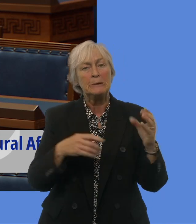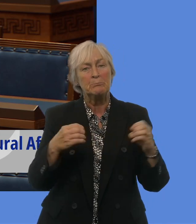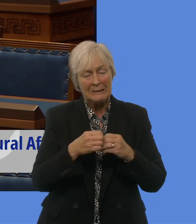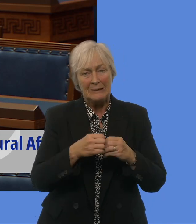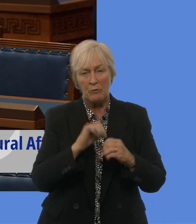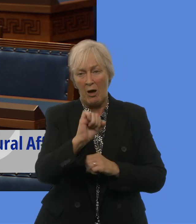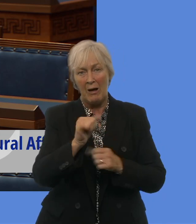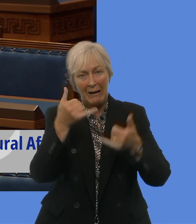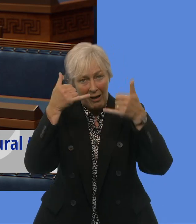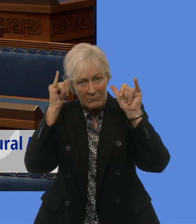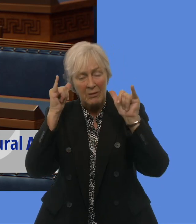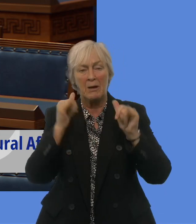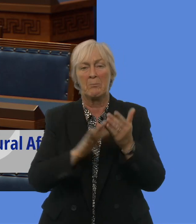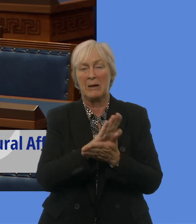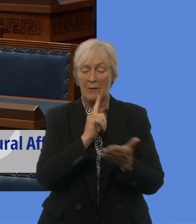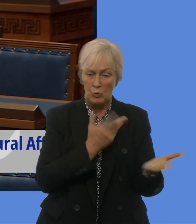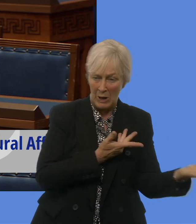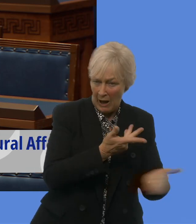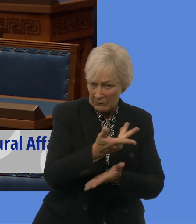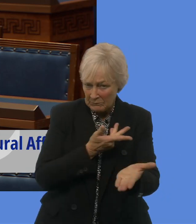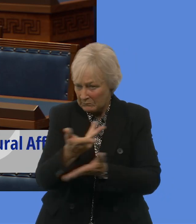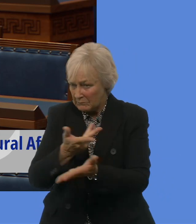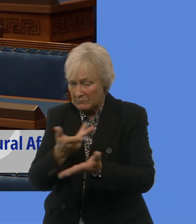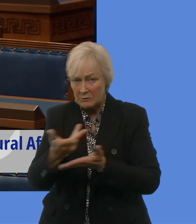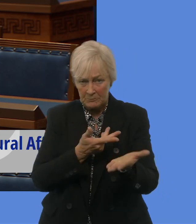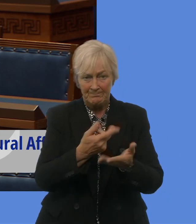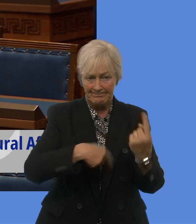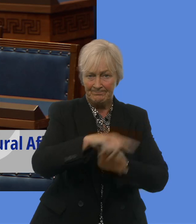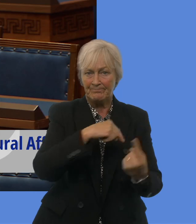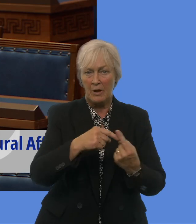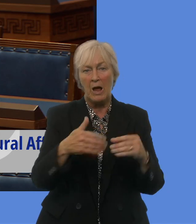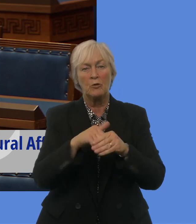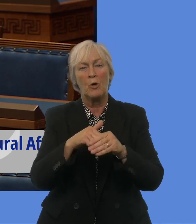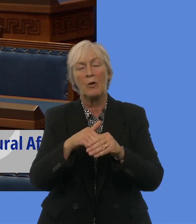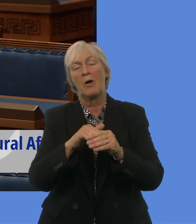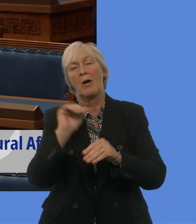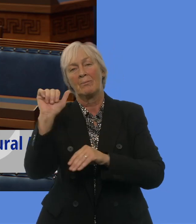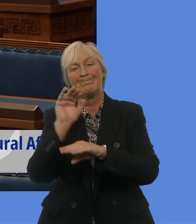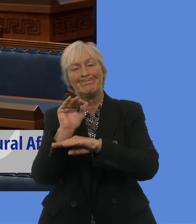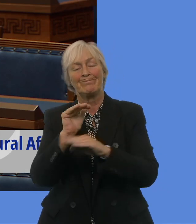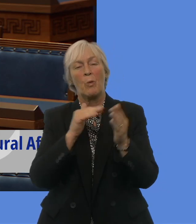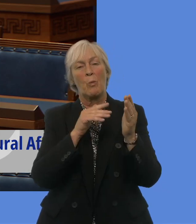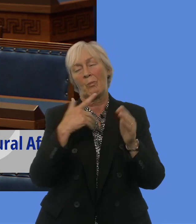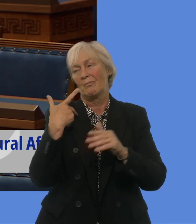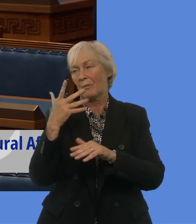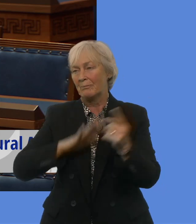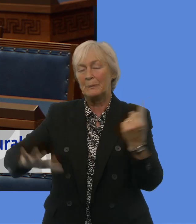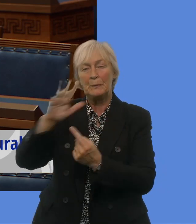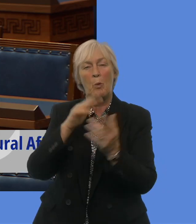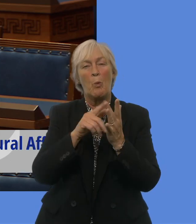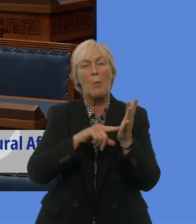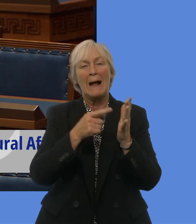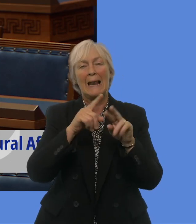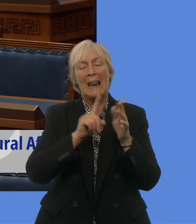do that, and we will be consulting on a number of measures coming from that, particularly in relation to wildlife, over the time ahead. There's lots that needs to be done, and I want to